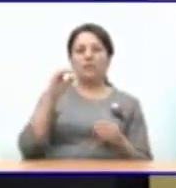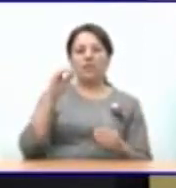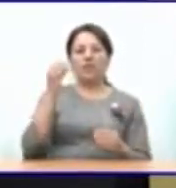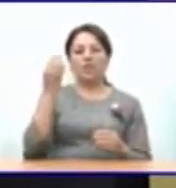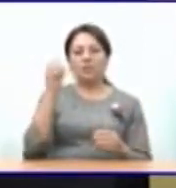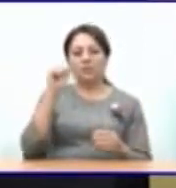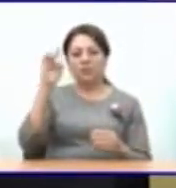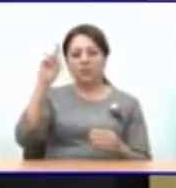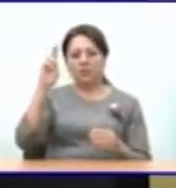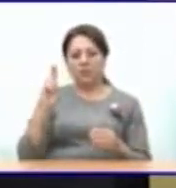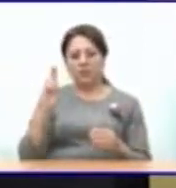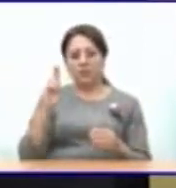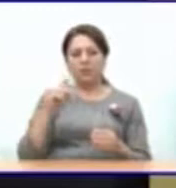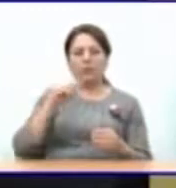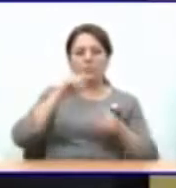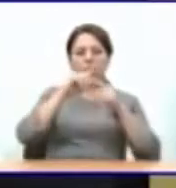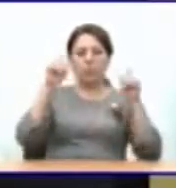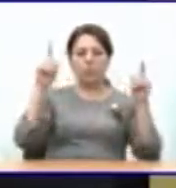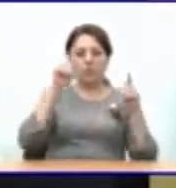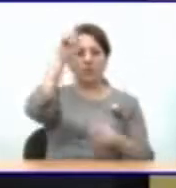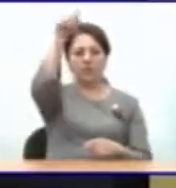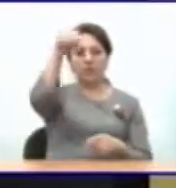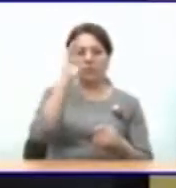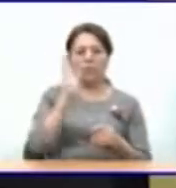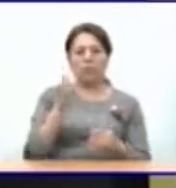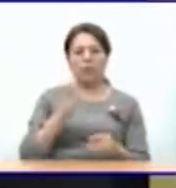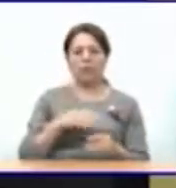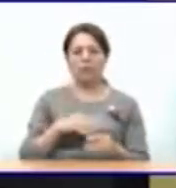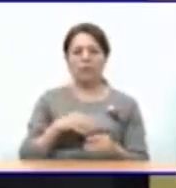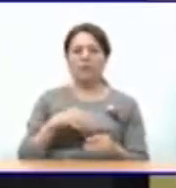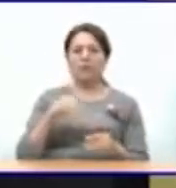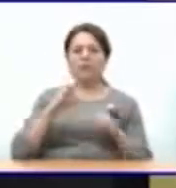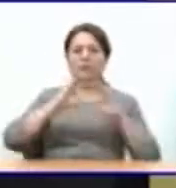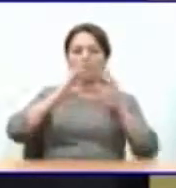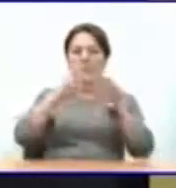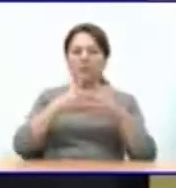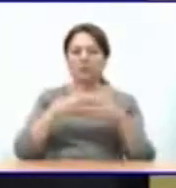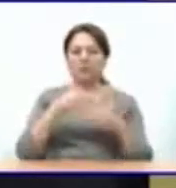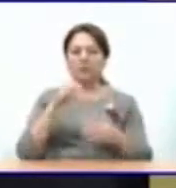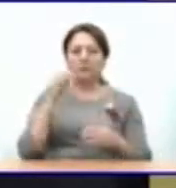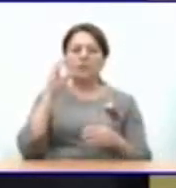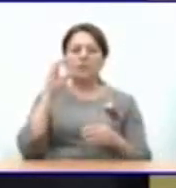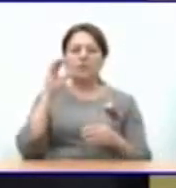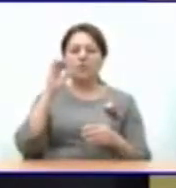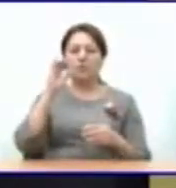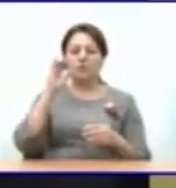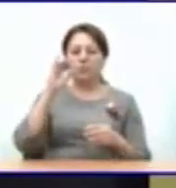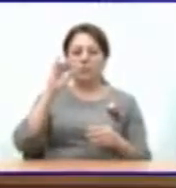ya'ni yerning janubiy geografik qutbi yaqinida joylashgan.